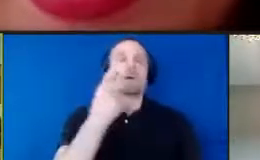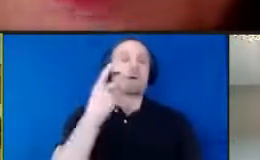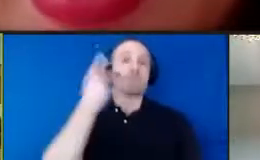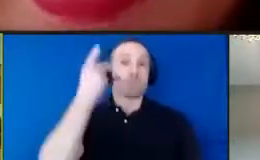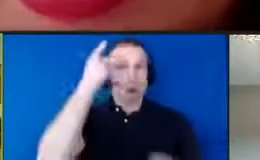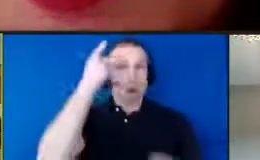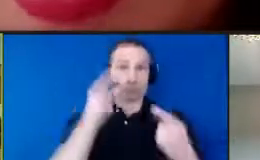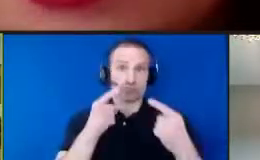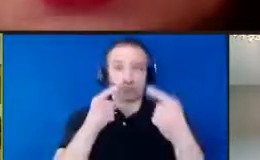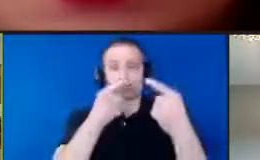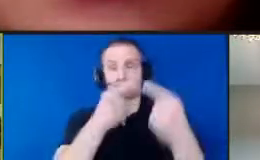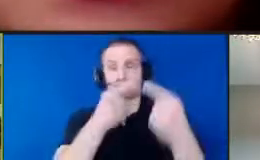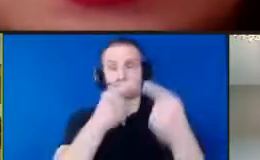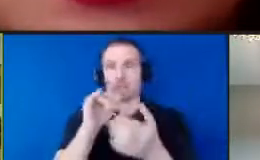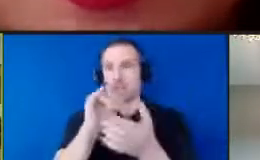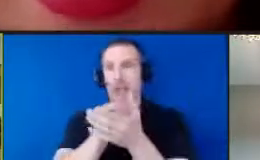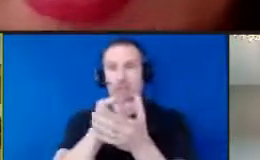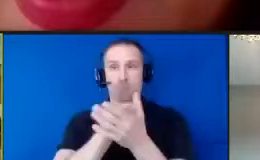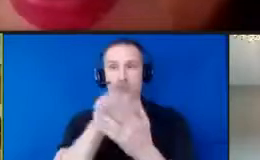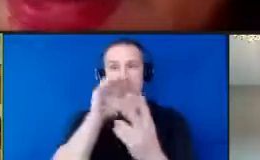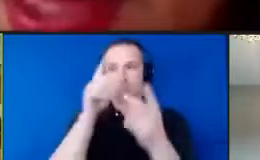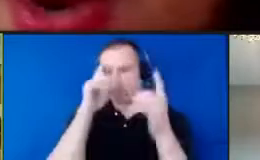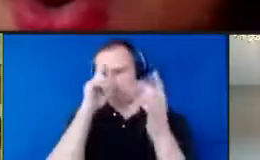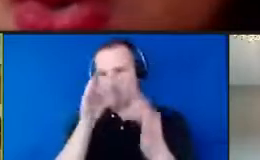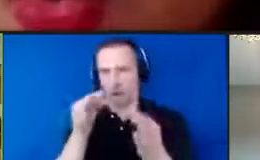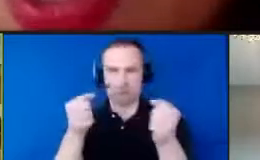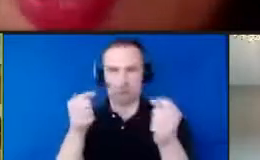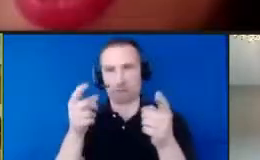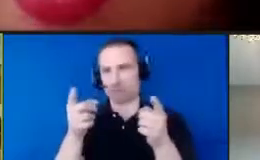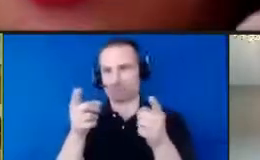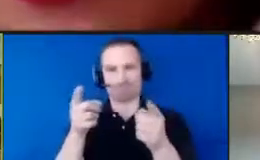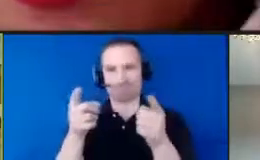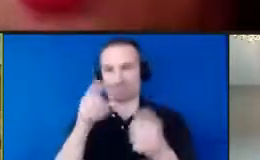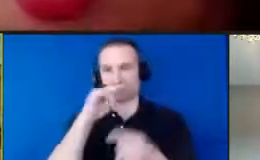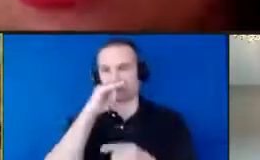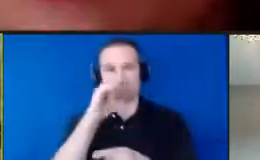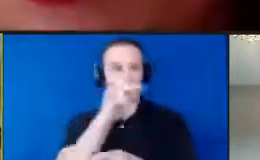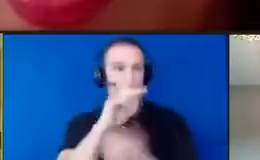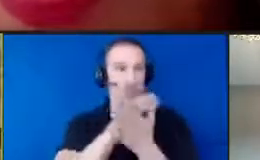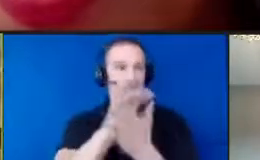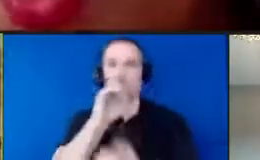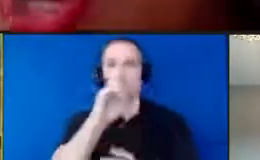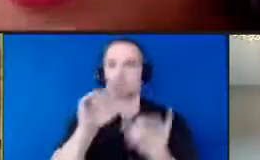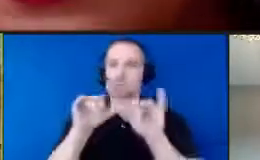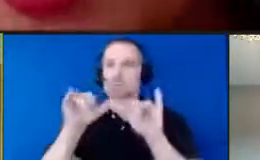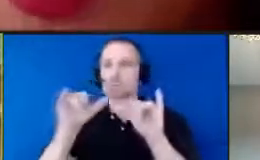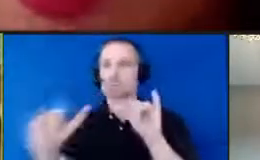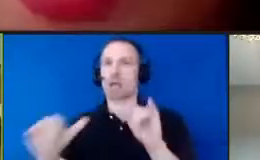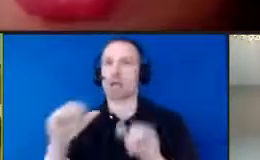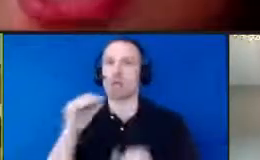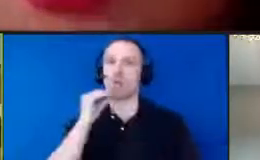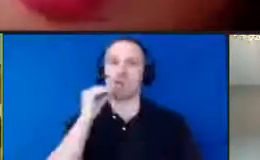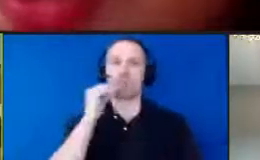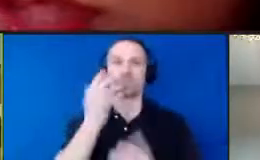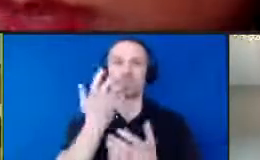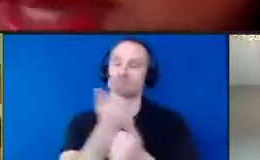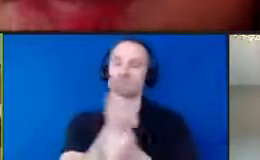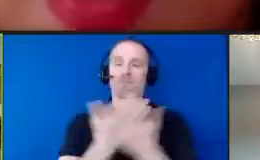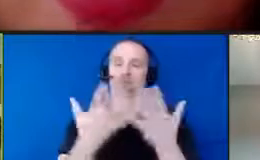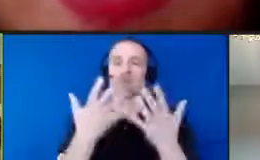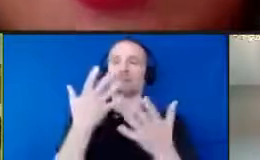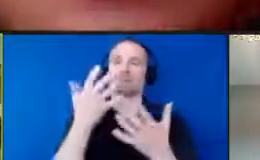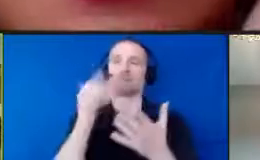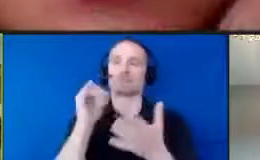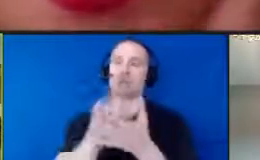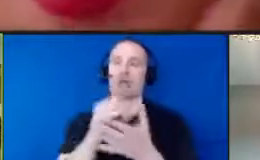related to getting kids back in school versus them at home and all of what comes with it, which Akila spoke to a bit